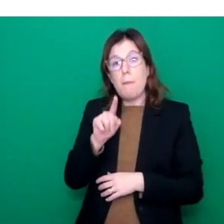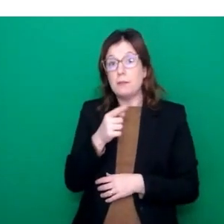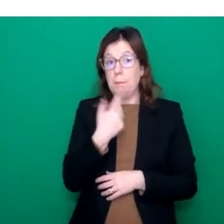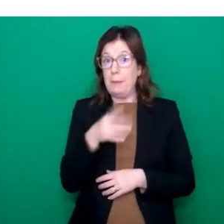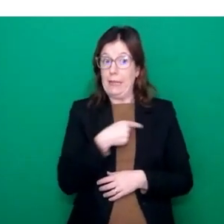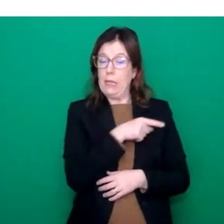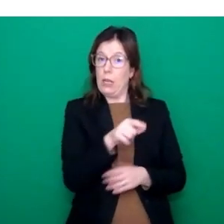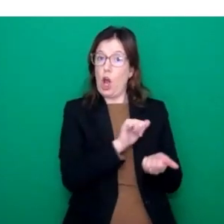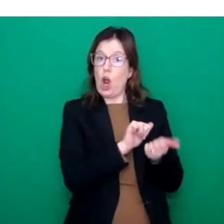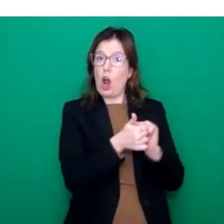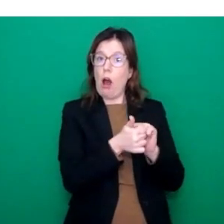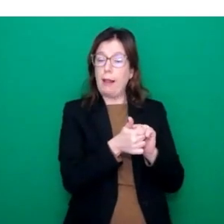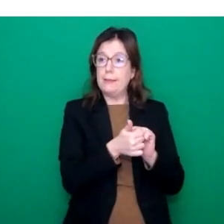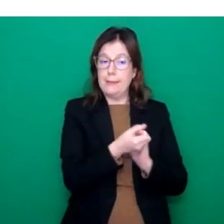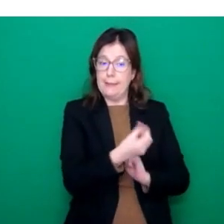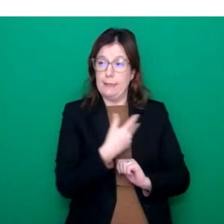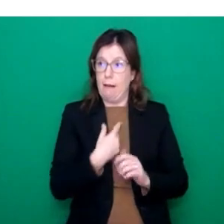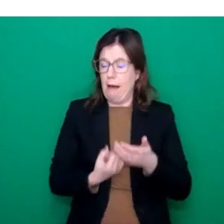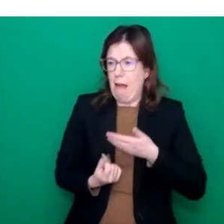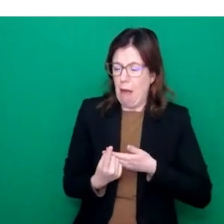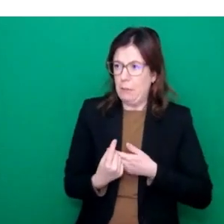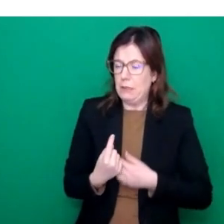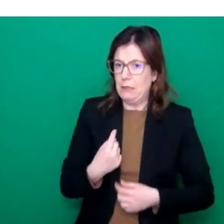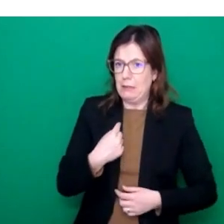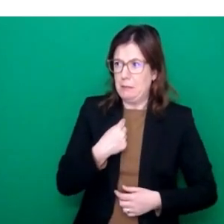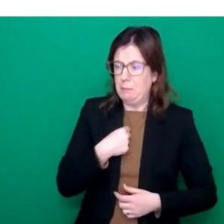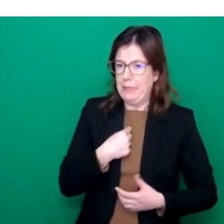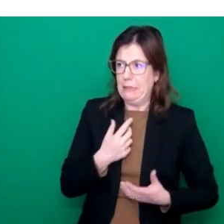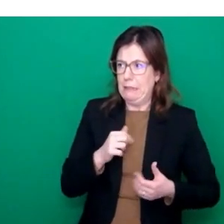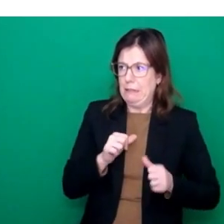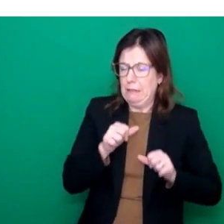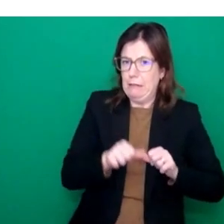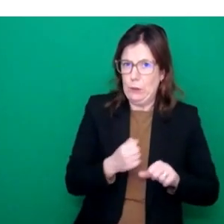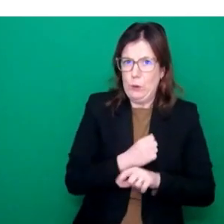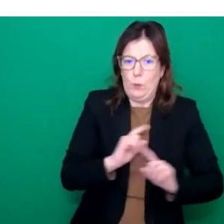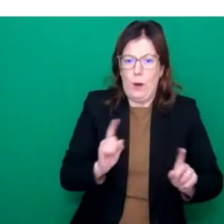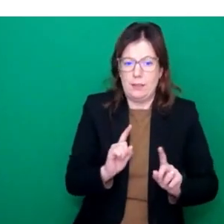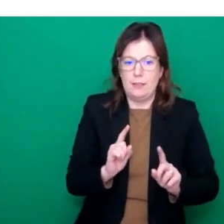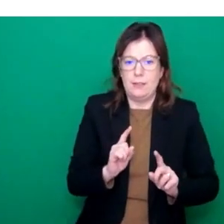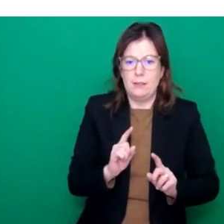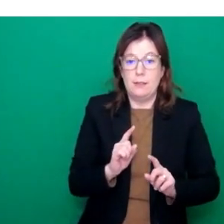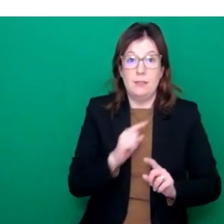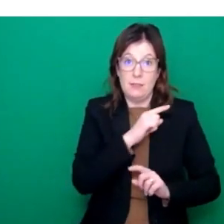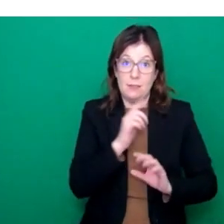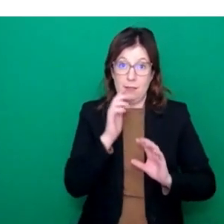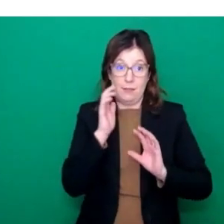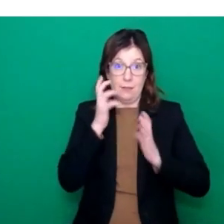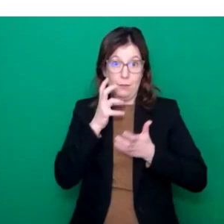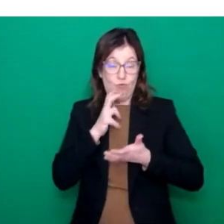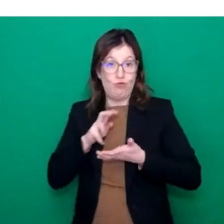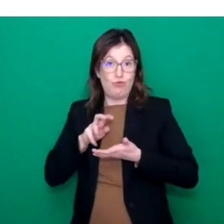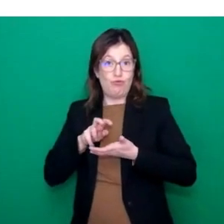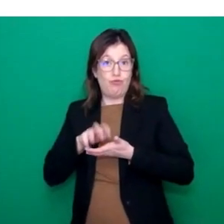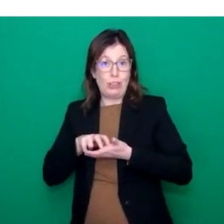to me, this has happened, but I don't know how to approach it. And they've got to consider their registrations as well. So I do think that